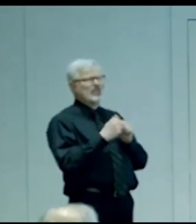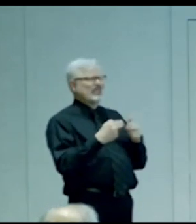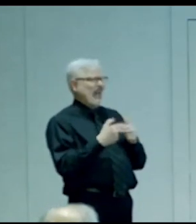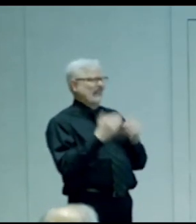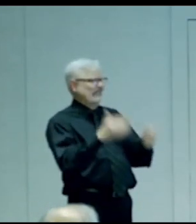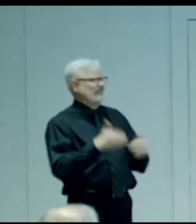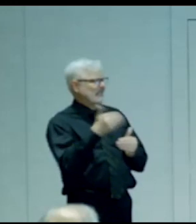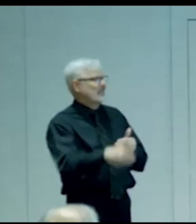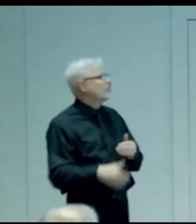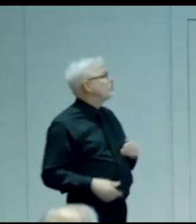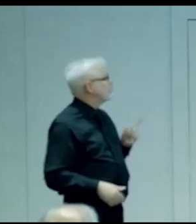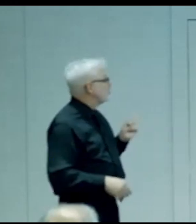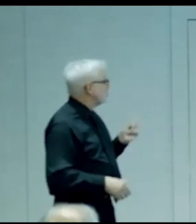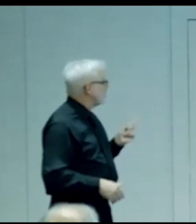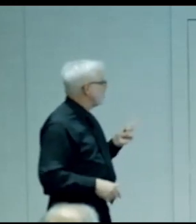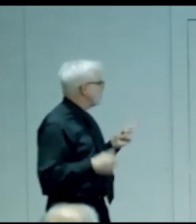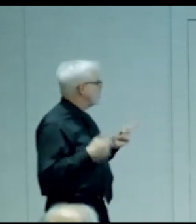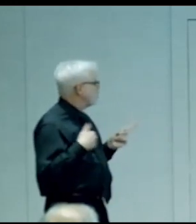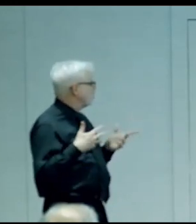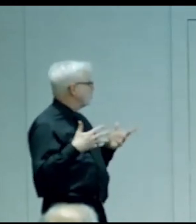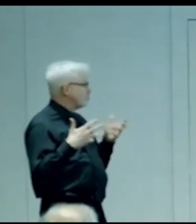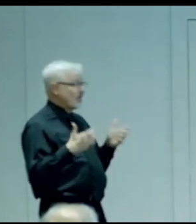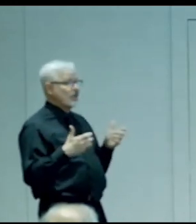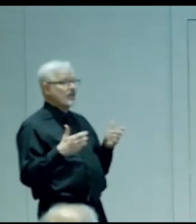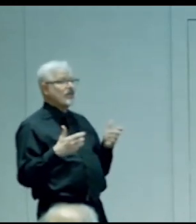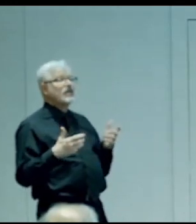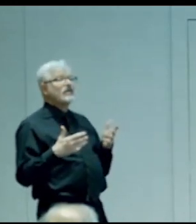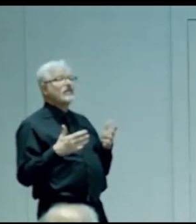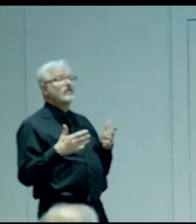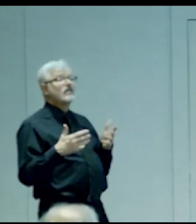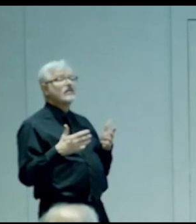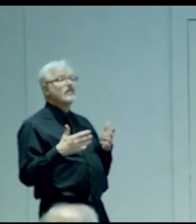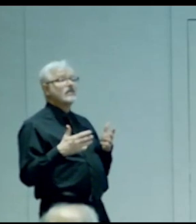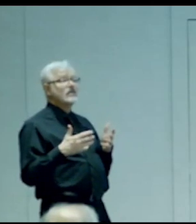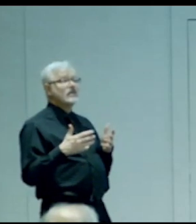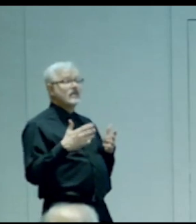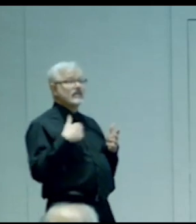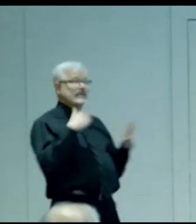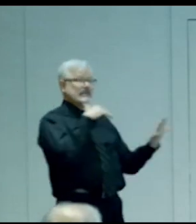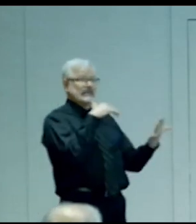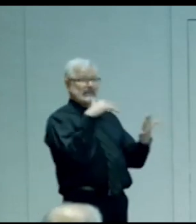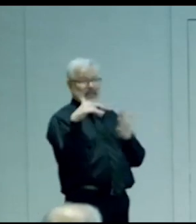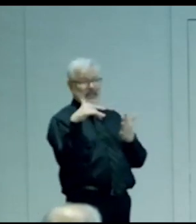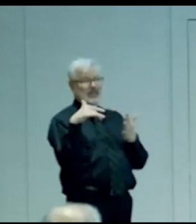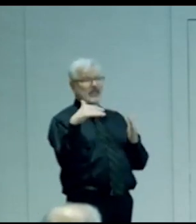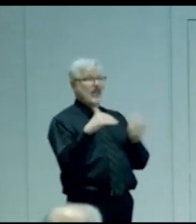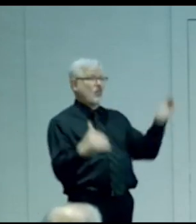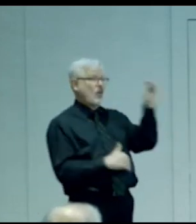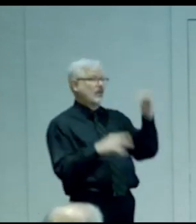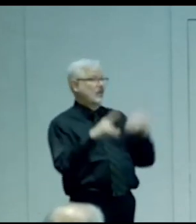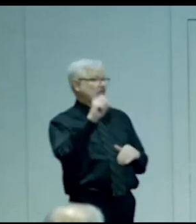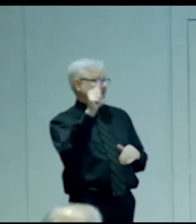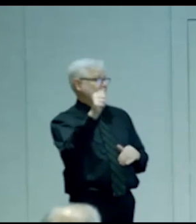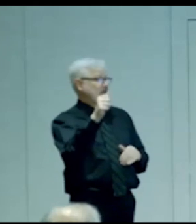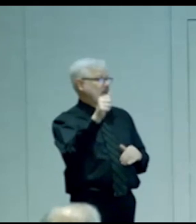indicates, is that I want to broaden, we've well studied the inequality in the U.S. that